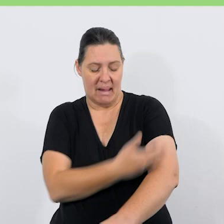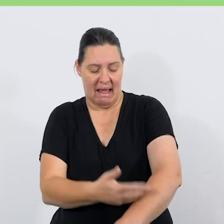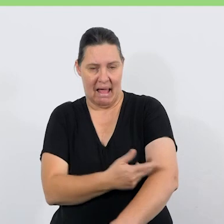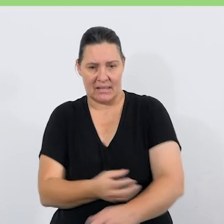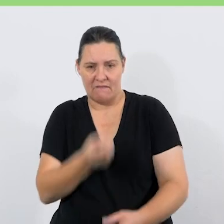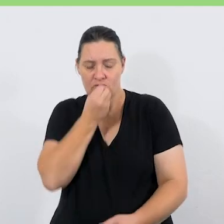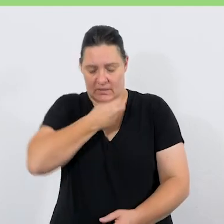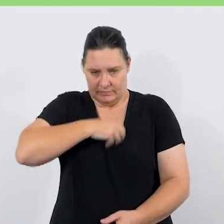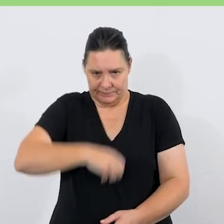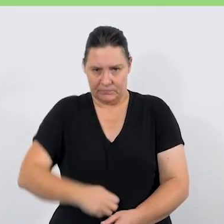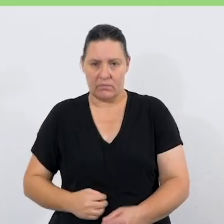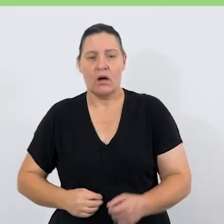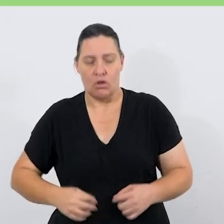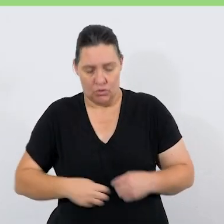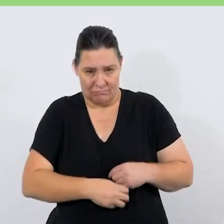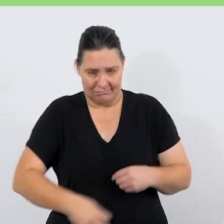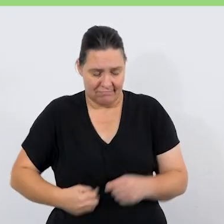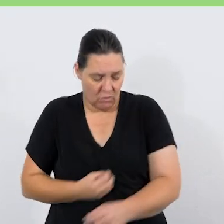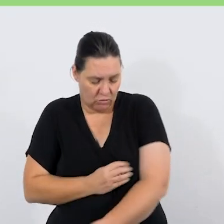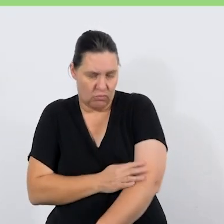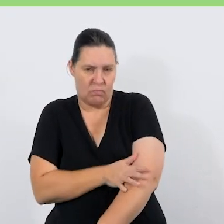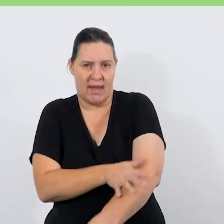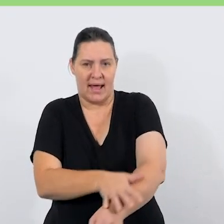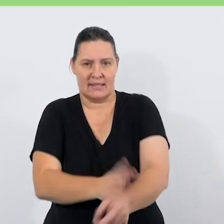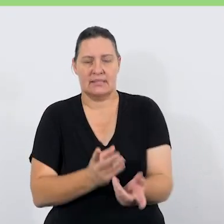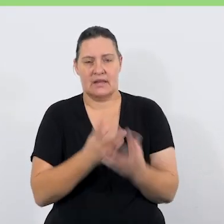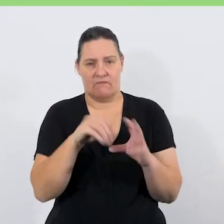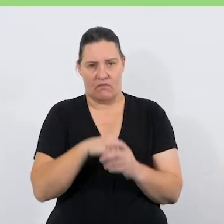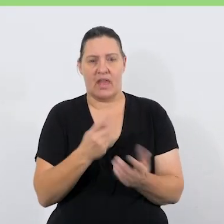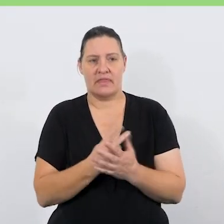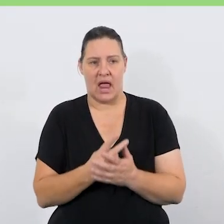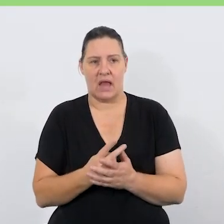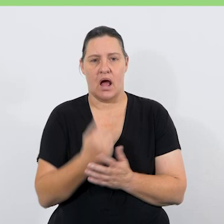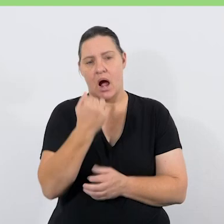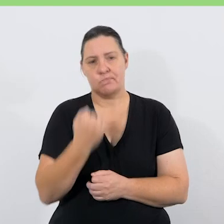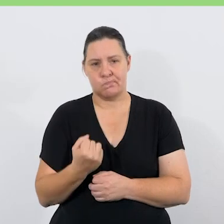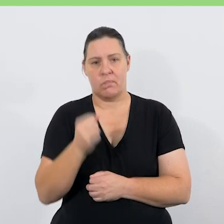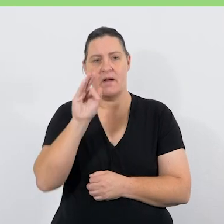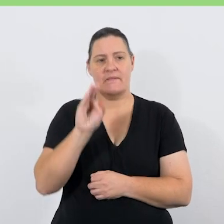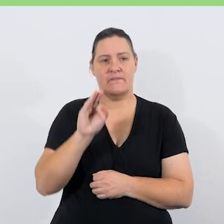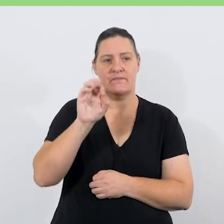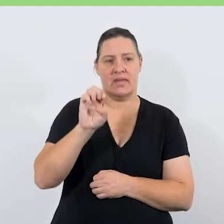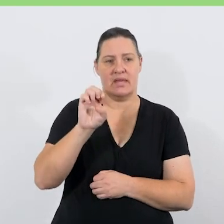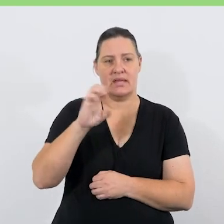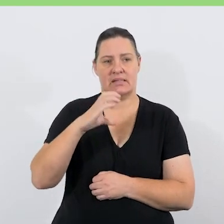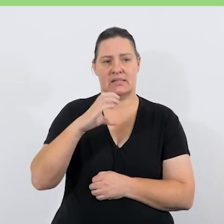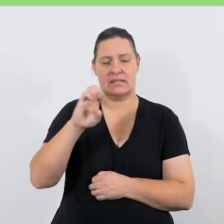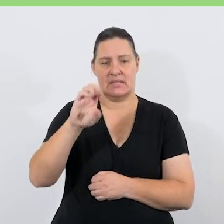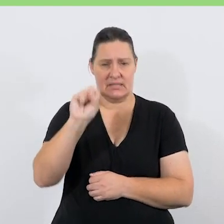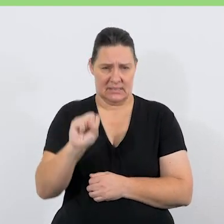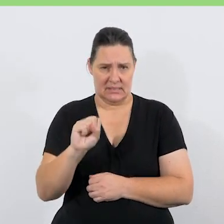the bloodstreams through the intestines. And then we have feces, which is the waste material which